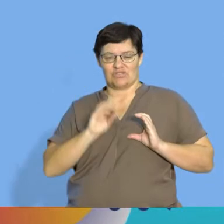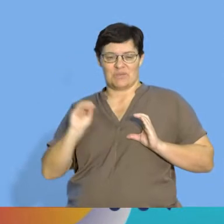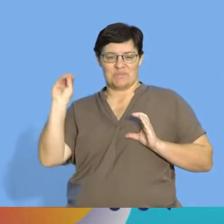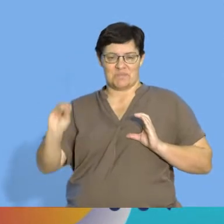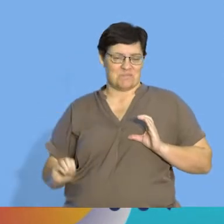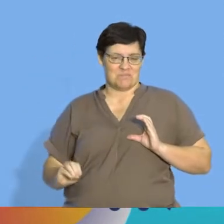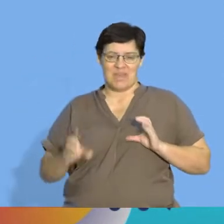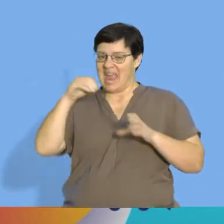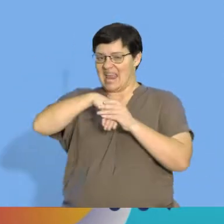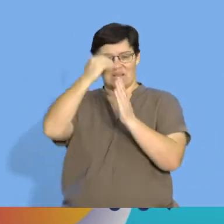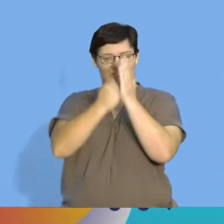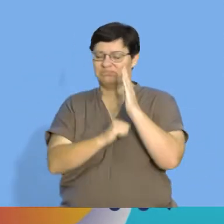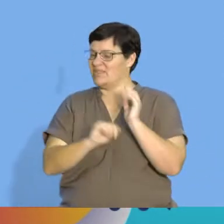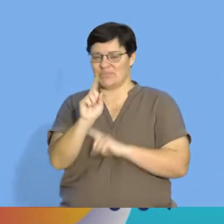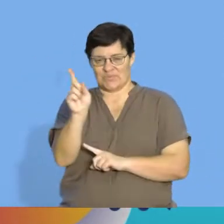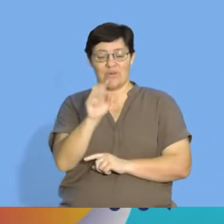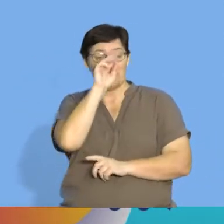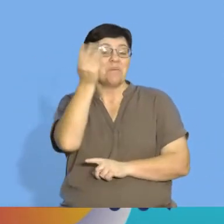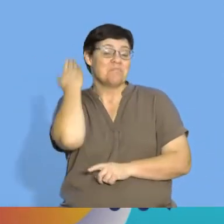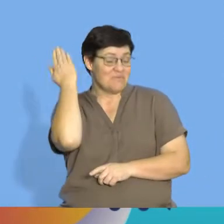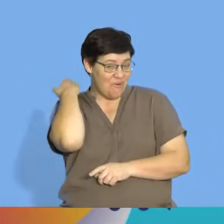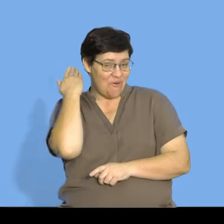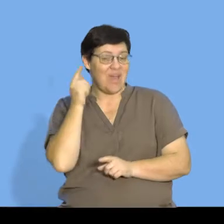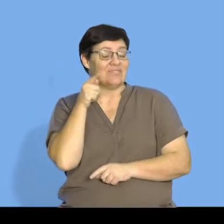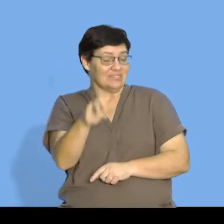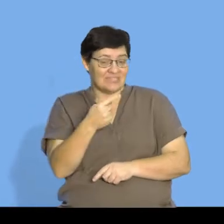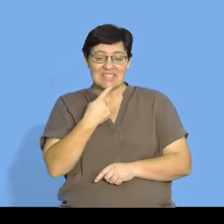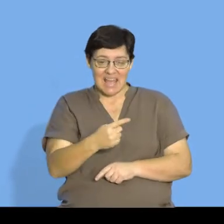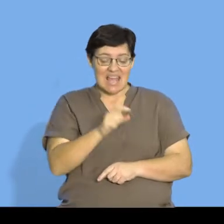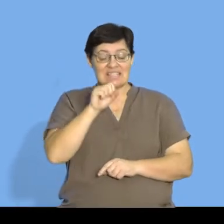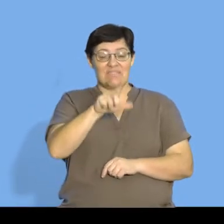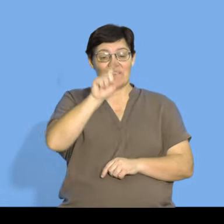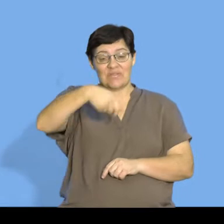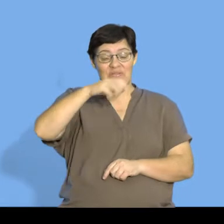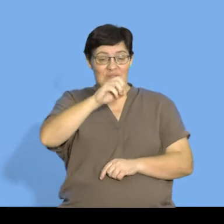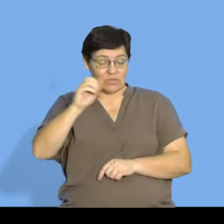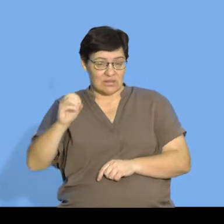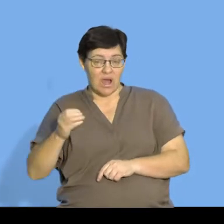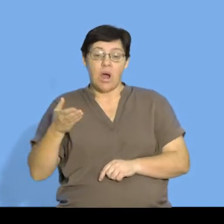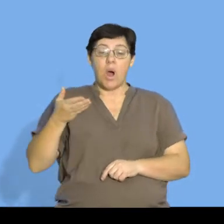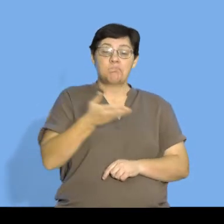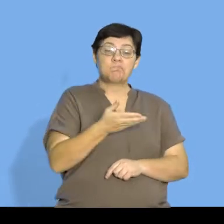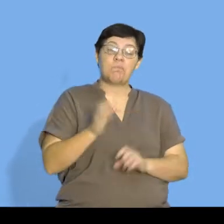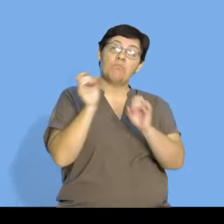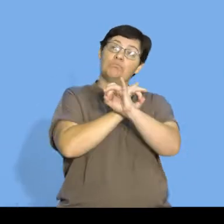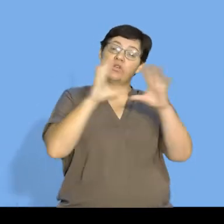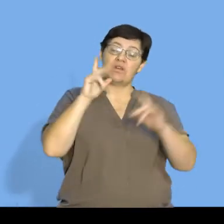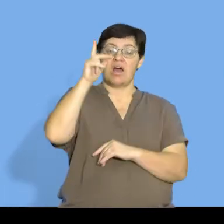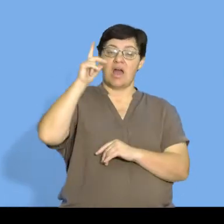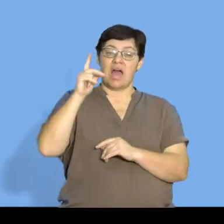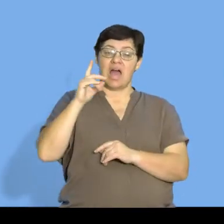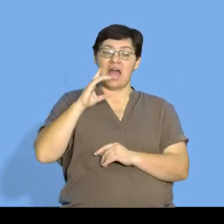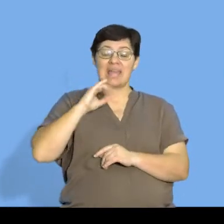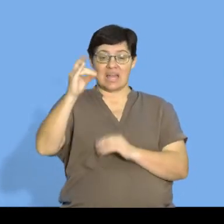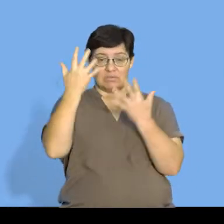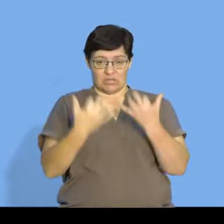budget. Remember the previous question? Yes, if this had said 17,000 Rand must appear in my